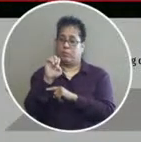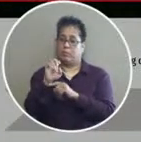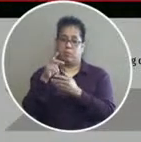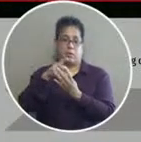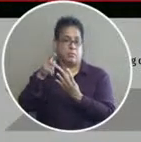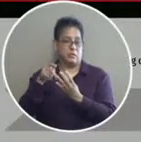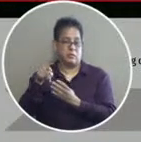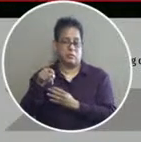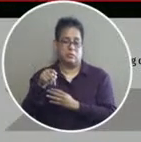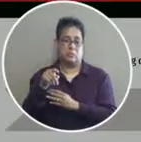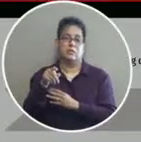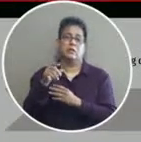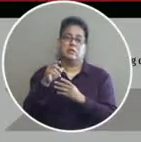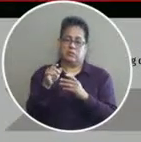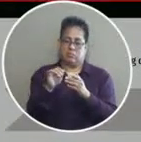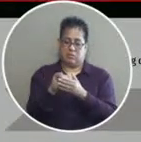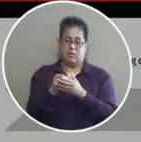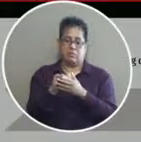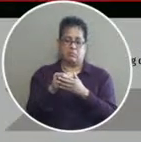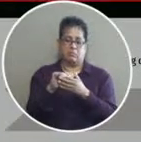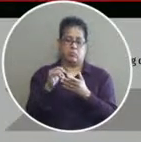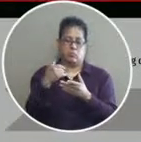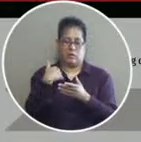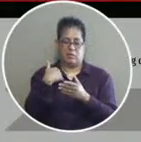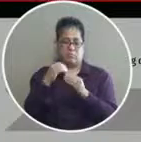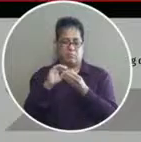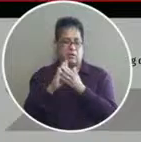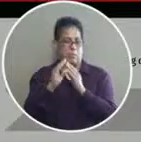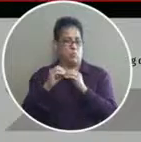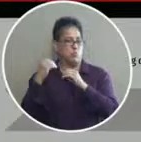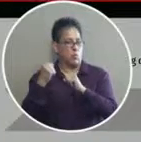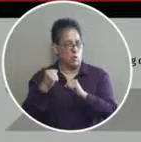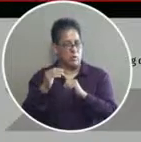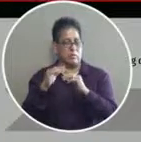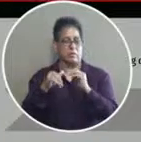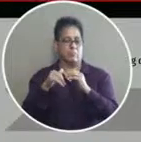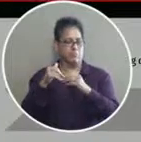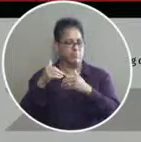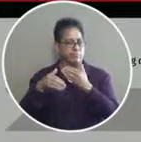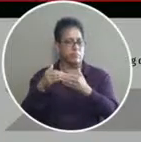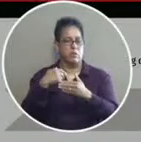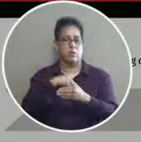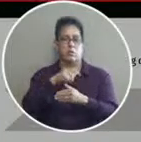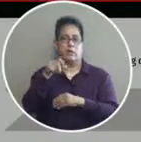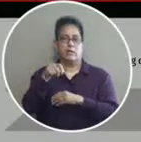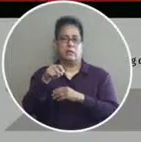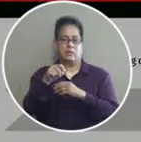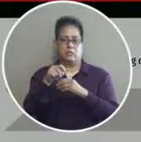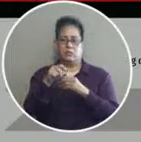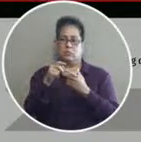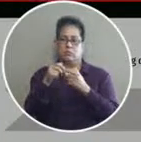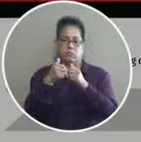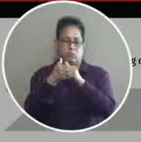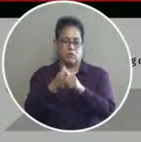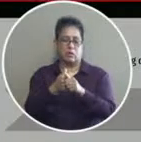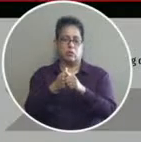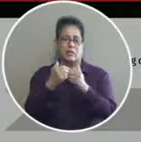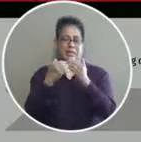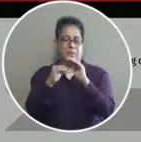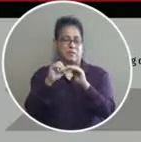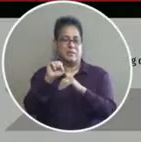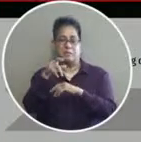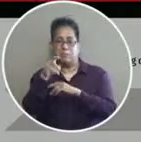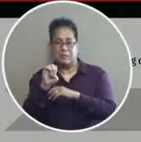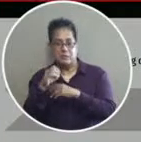about coming out stronger than we went in. And so in order to do that, we need to follow an evidence-based planning process. We need to